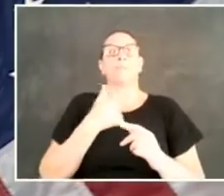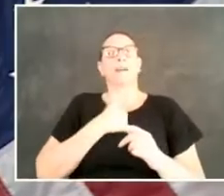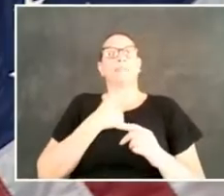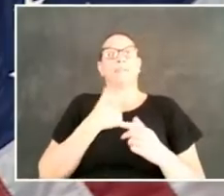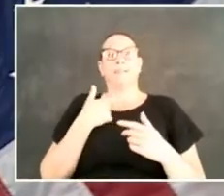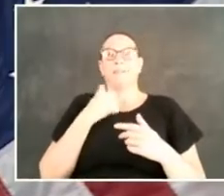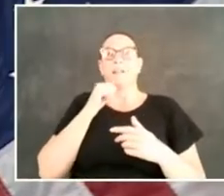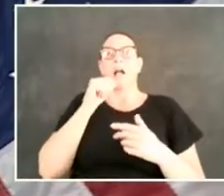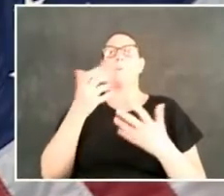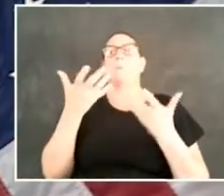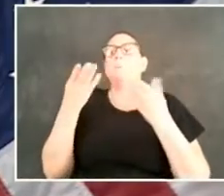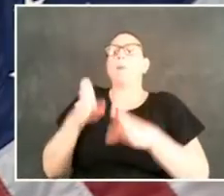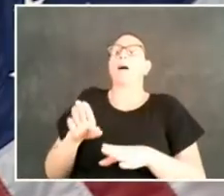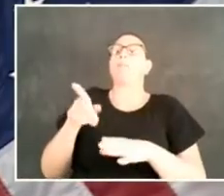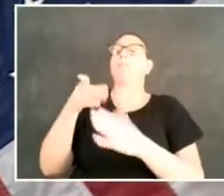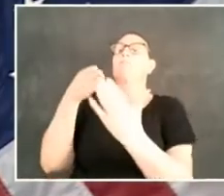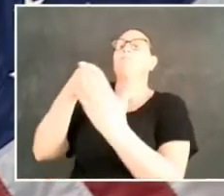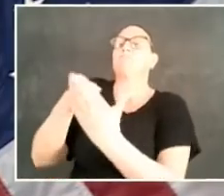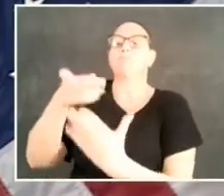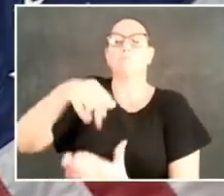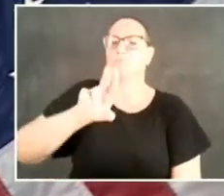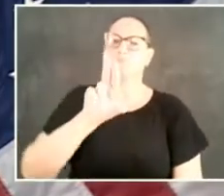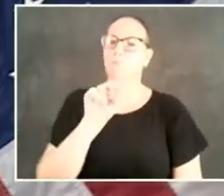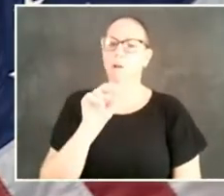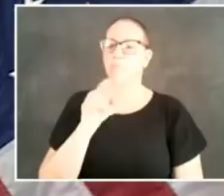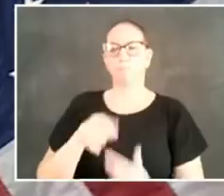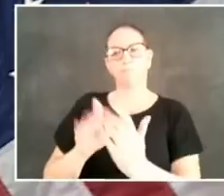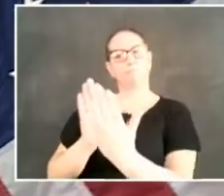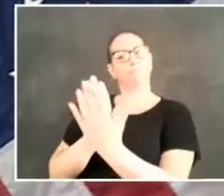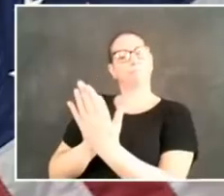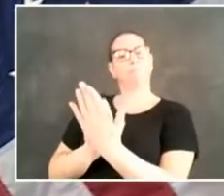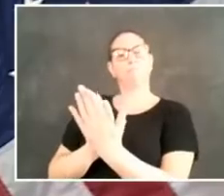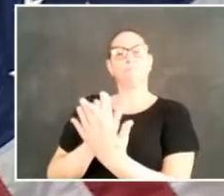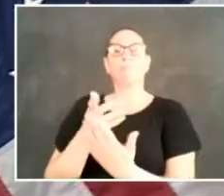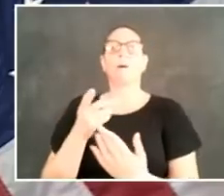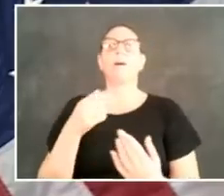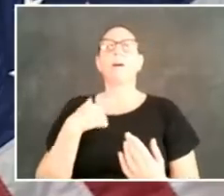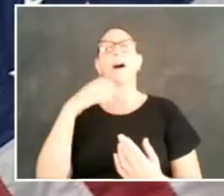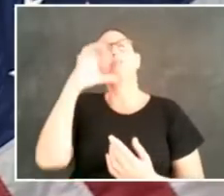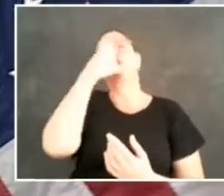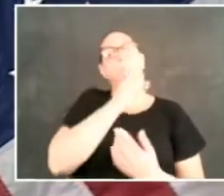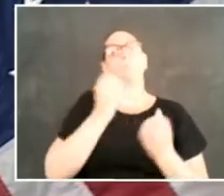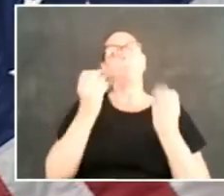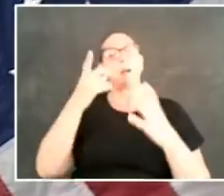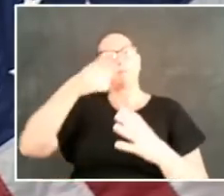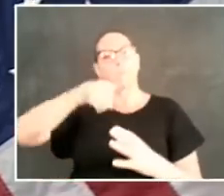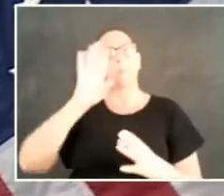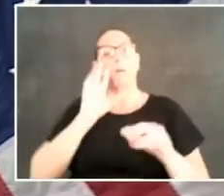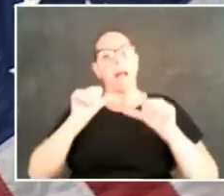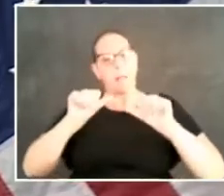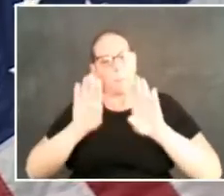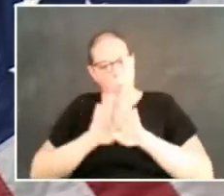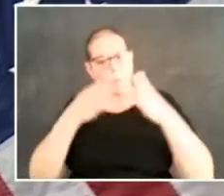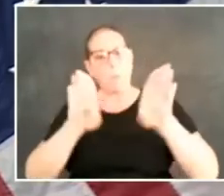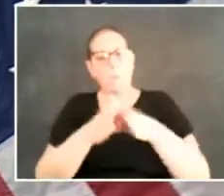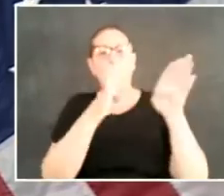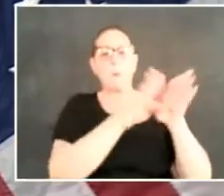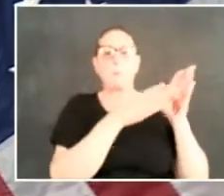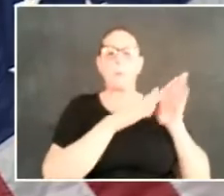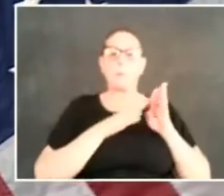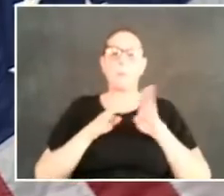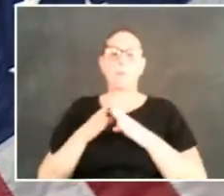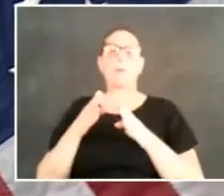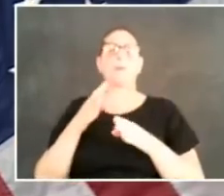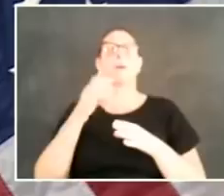people to assume that a lot of them can't come back. In fact, I wouldn't be shocked if the vast majority came back. We're going to have to help in every way we can. For the